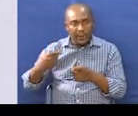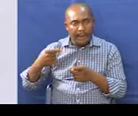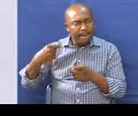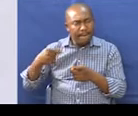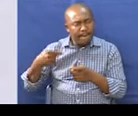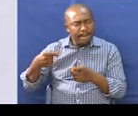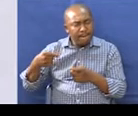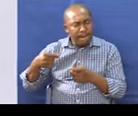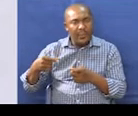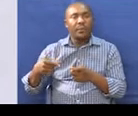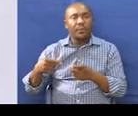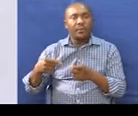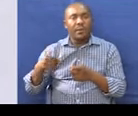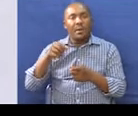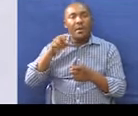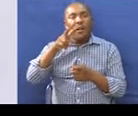vigorously.